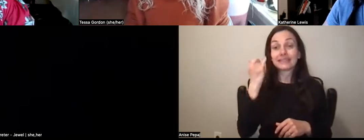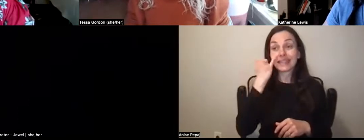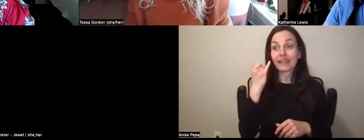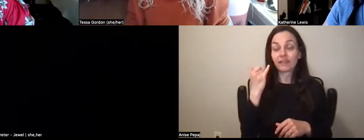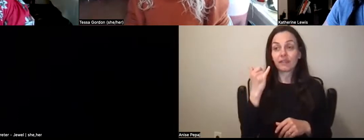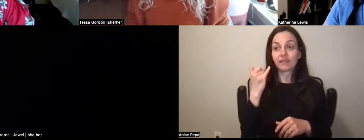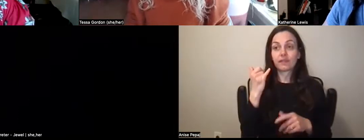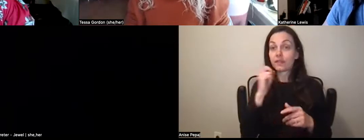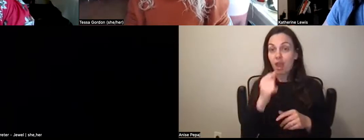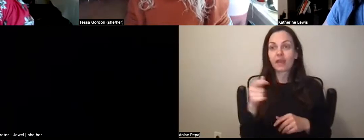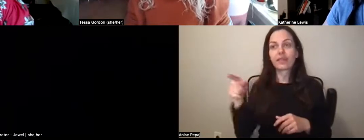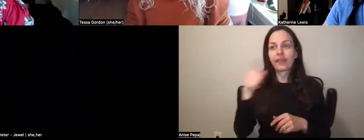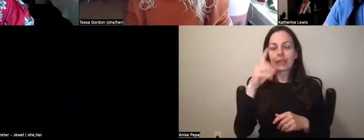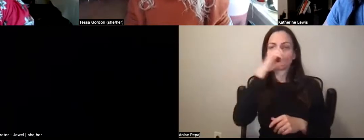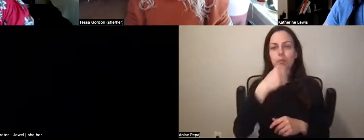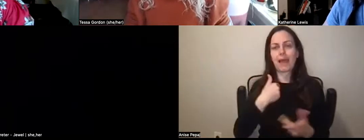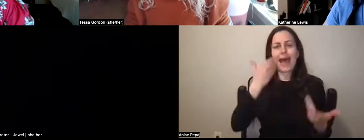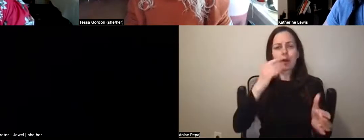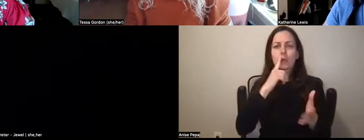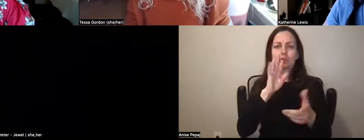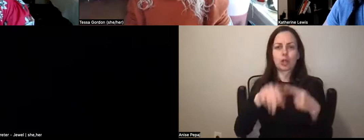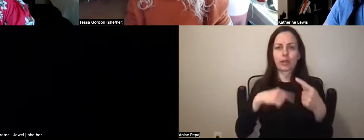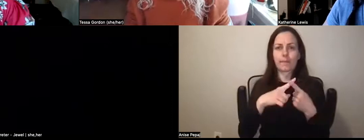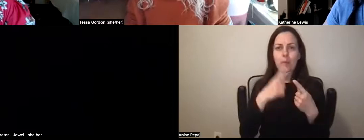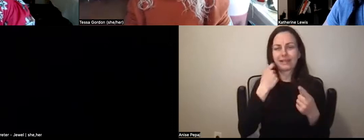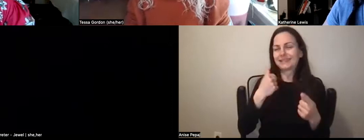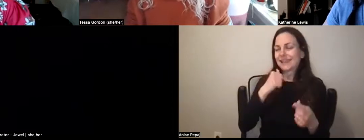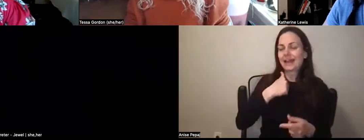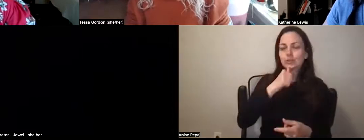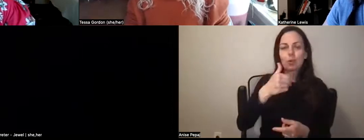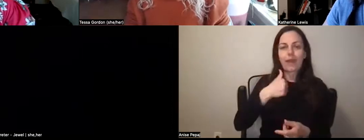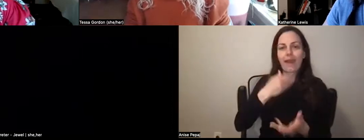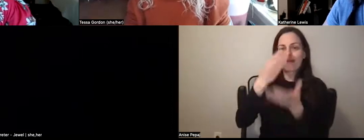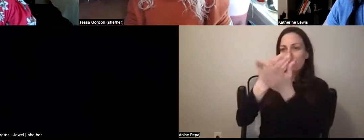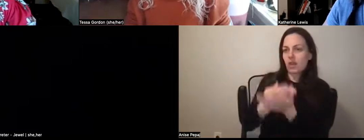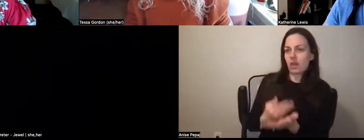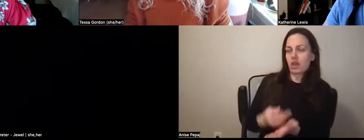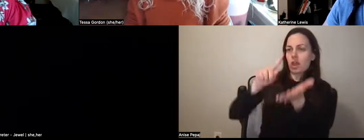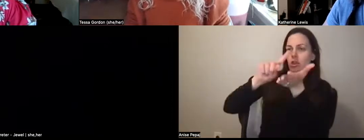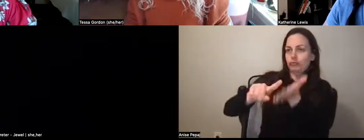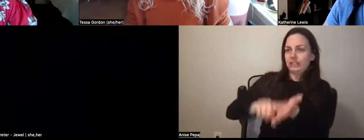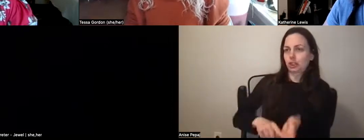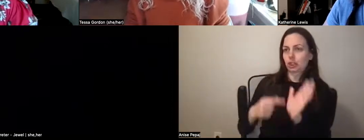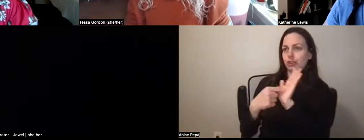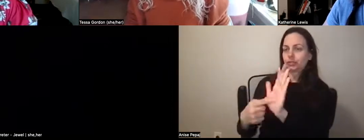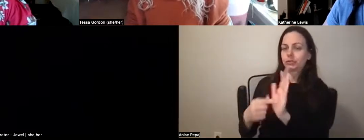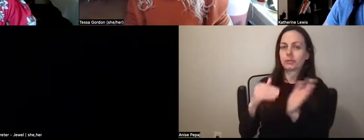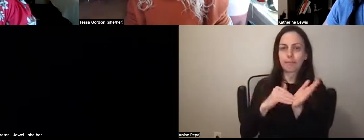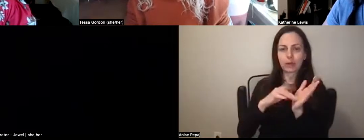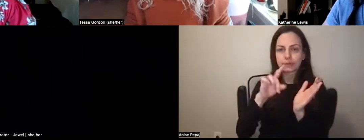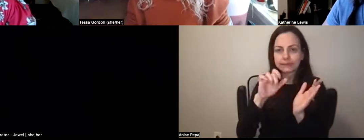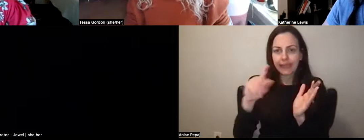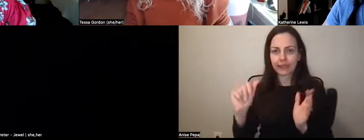about, because I don't come with all this research or all of this medical data that I